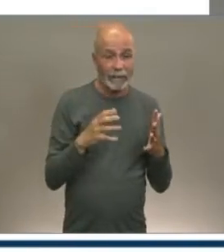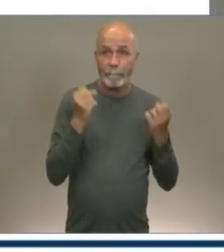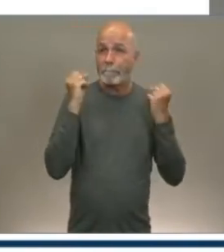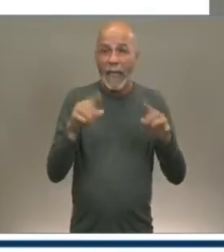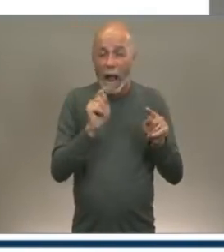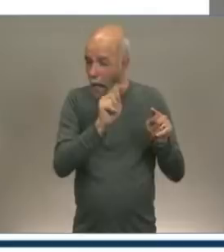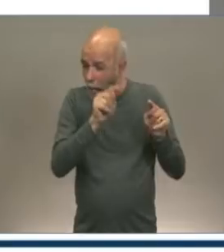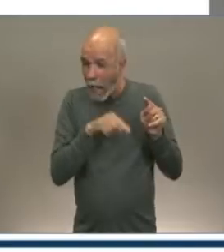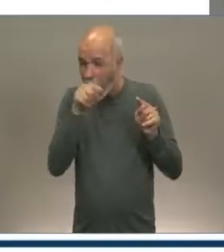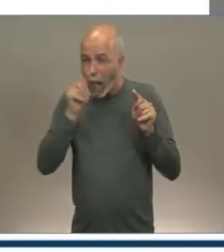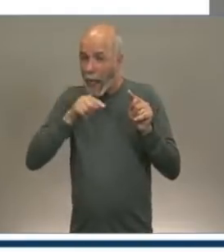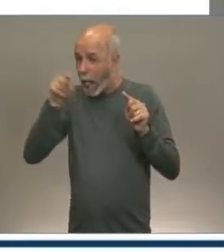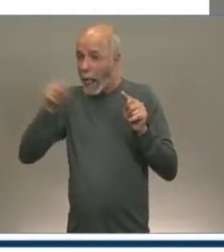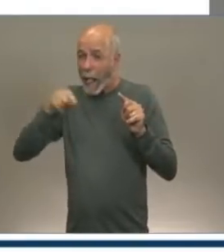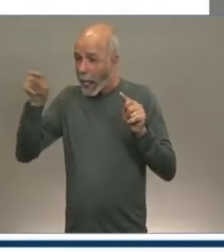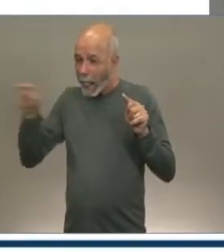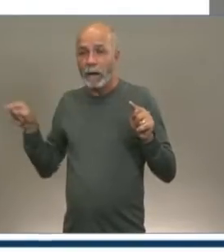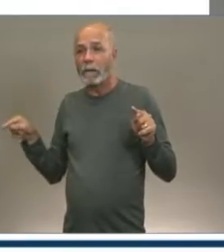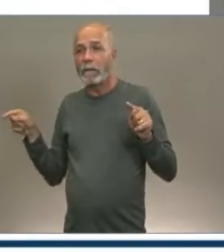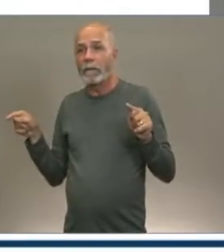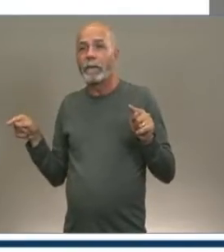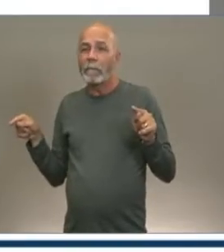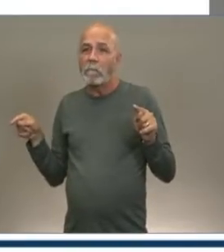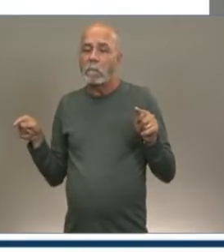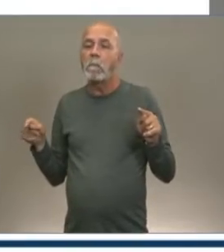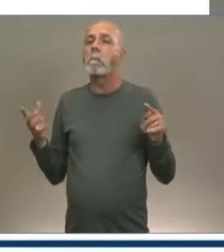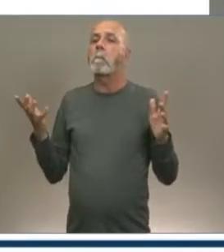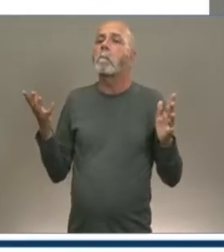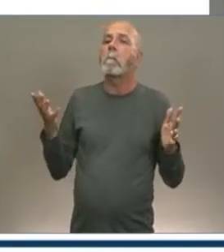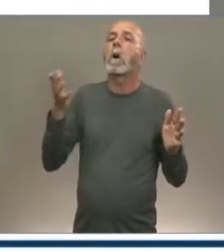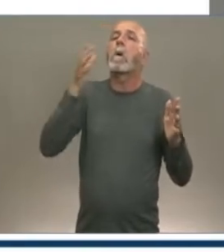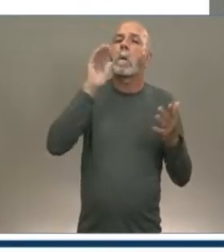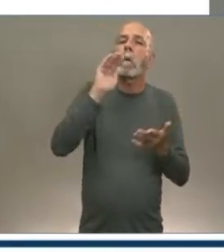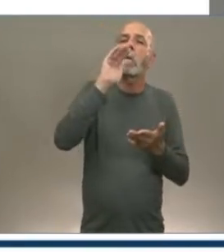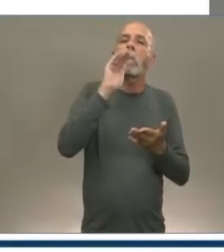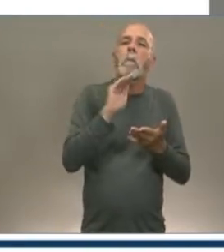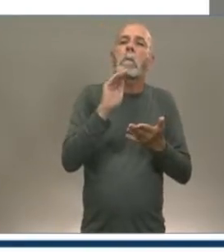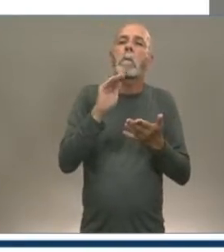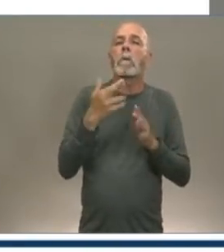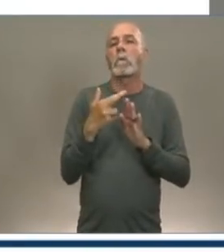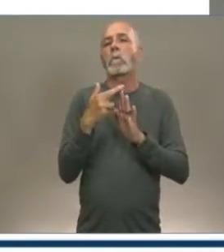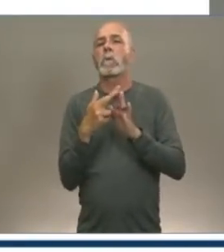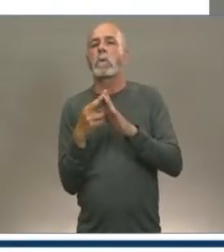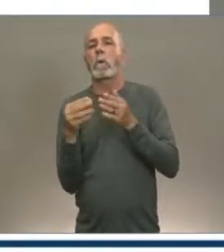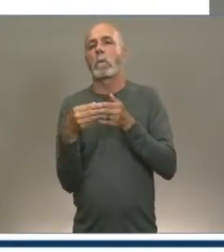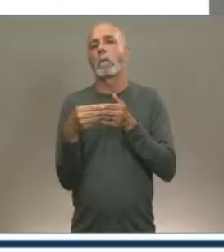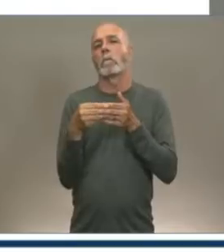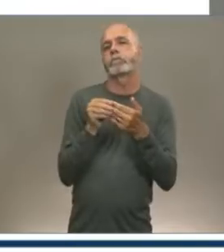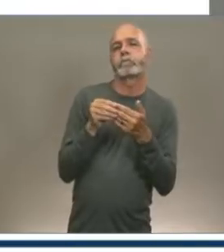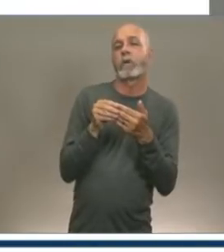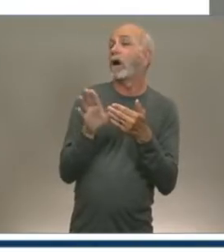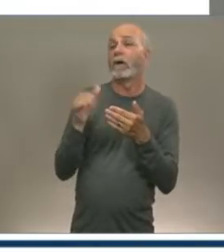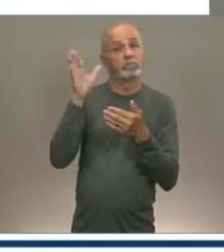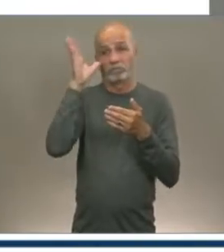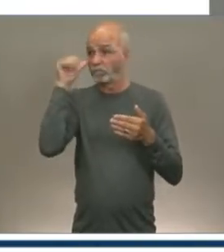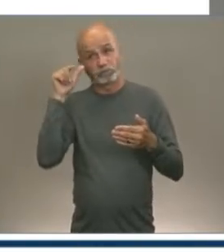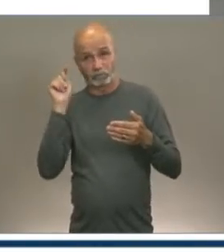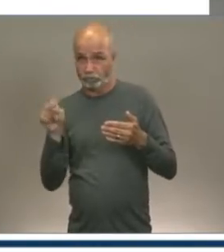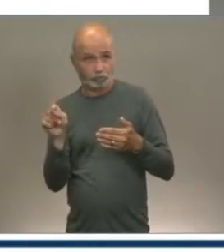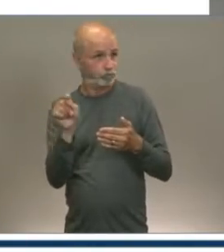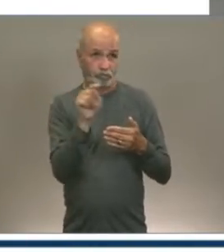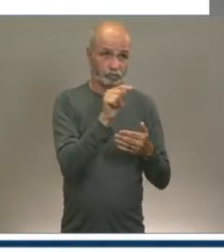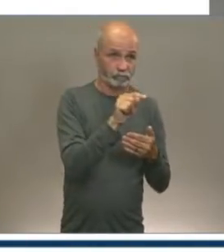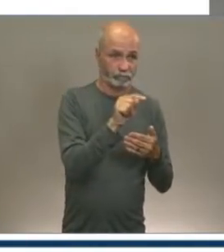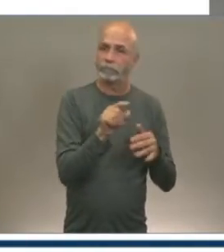of these public health measures in place. But I emphasize the close, how we're going to start to treat